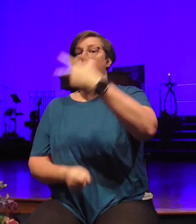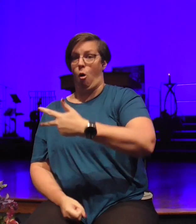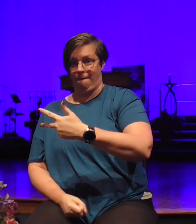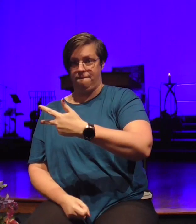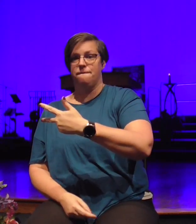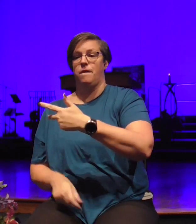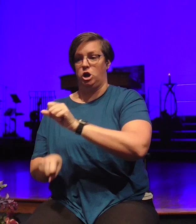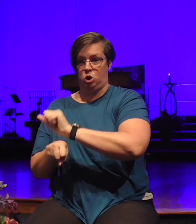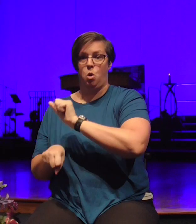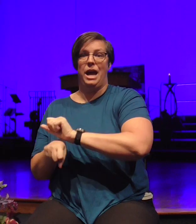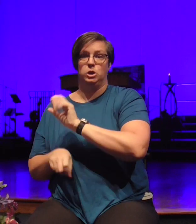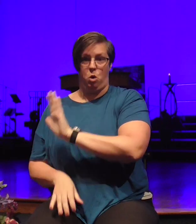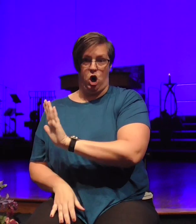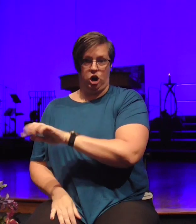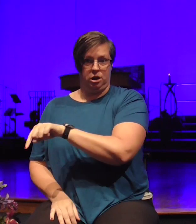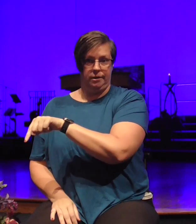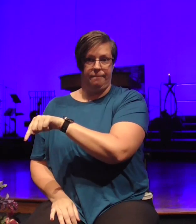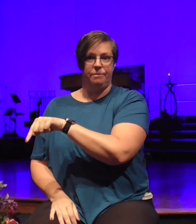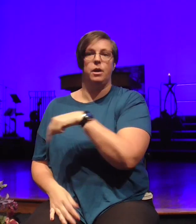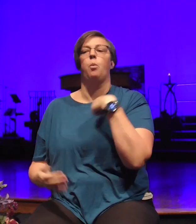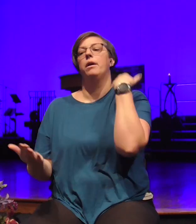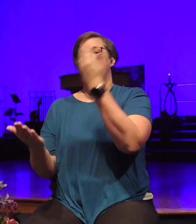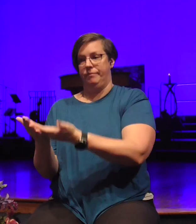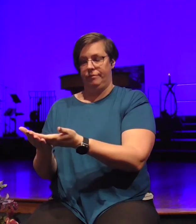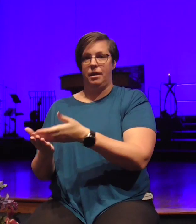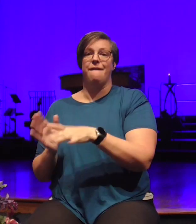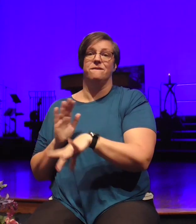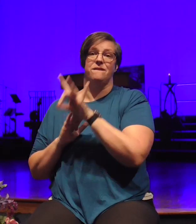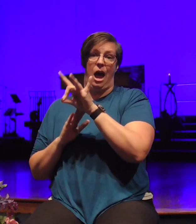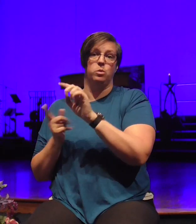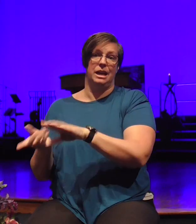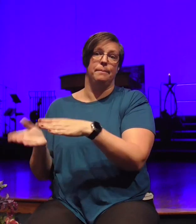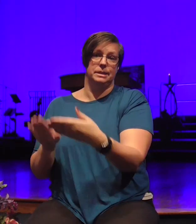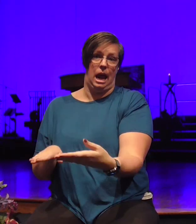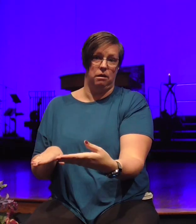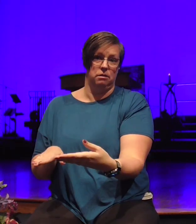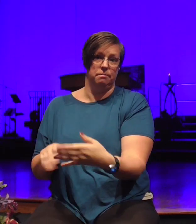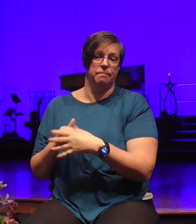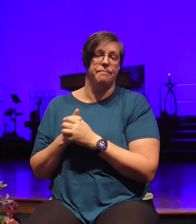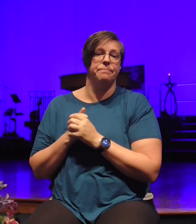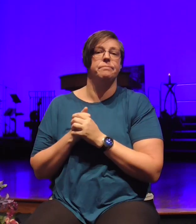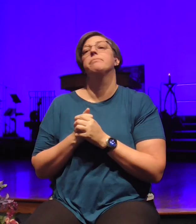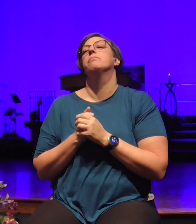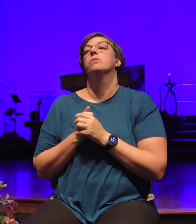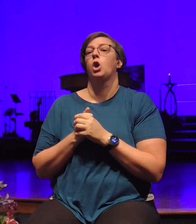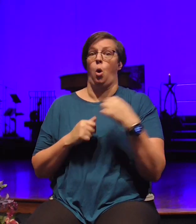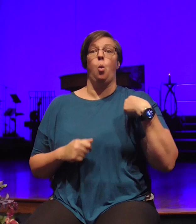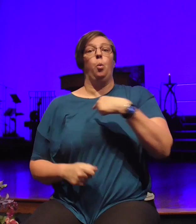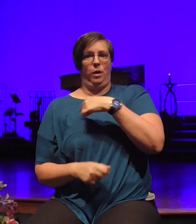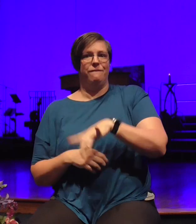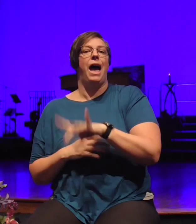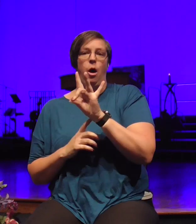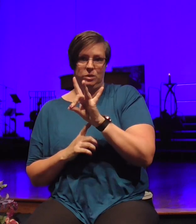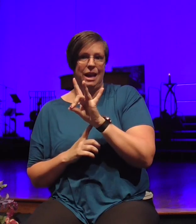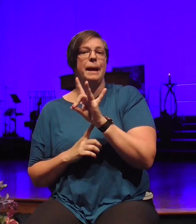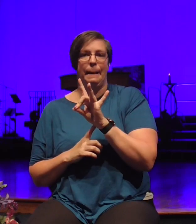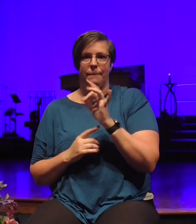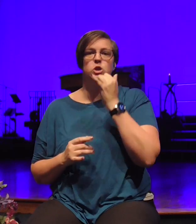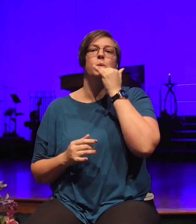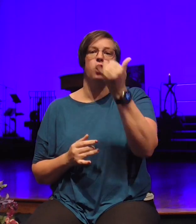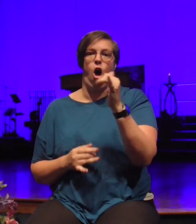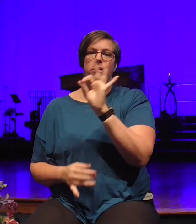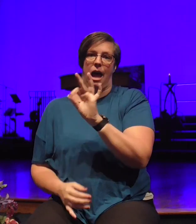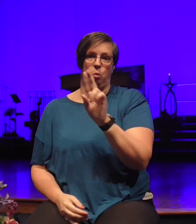was. And when we got there, we found him there, dead. And discovered him and called 911,